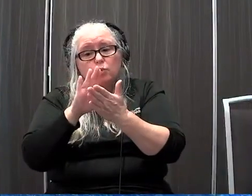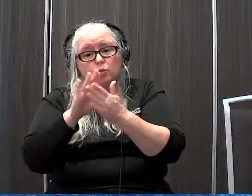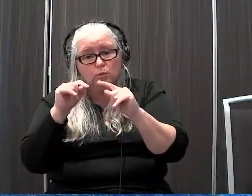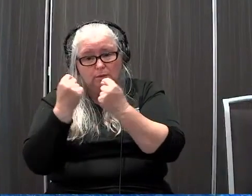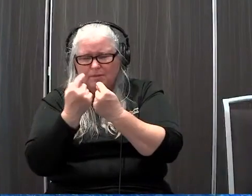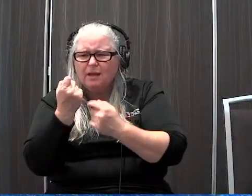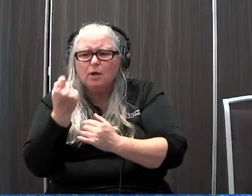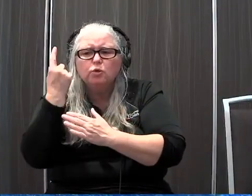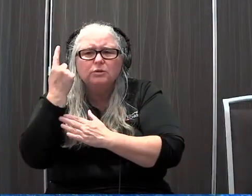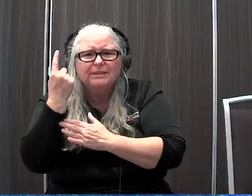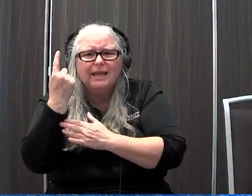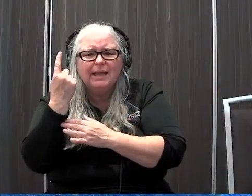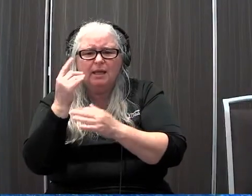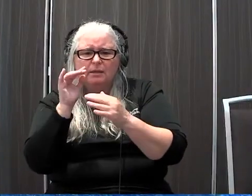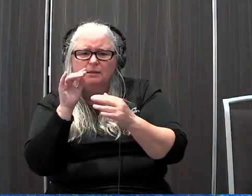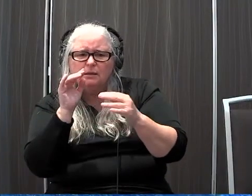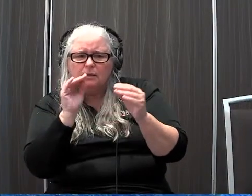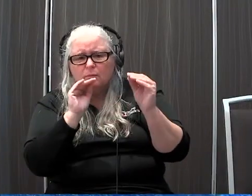for these different